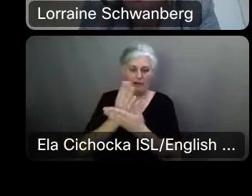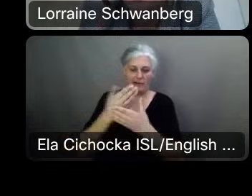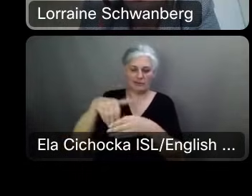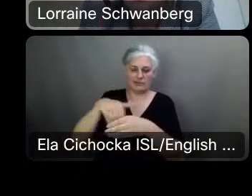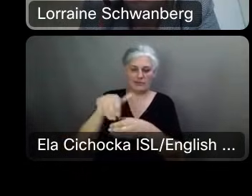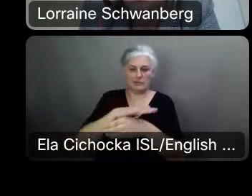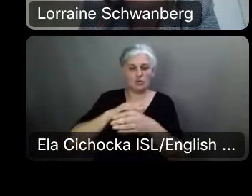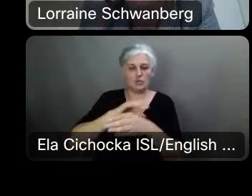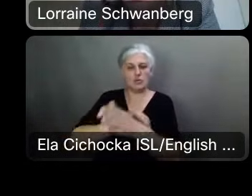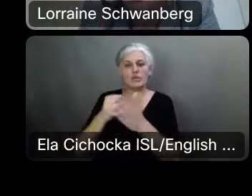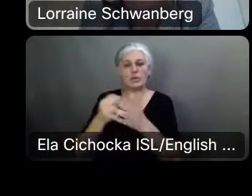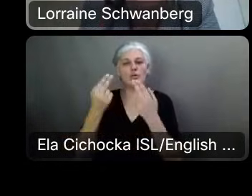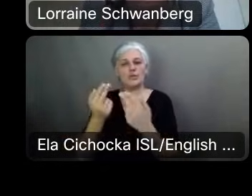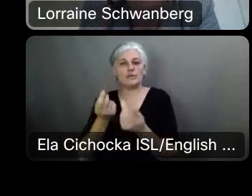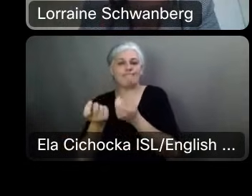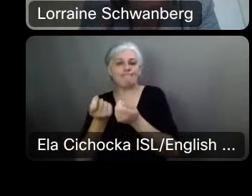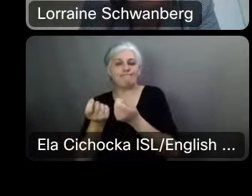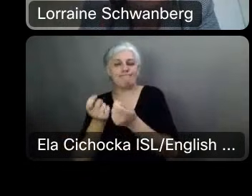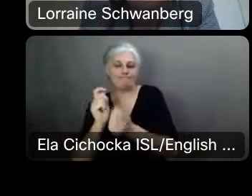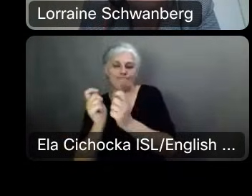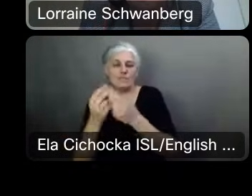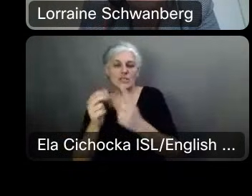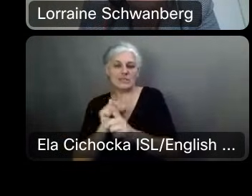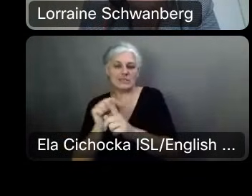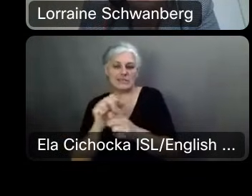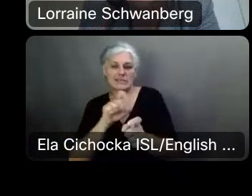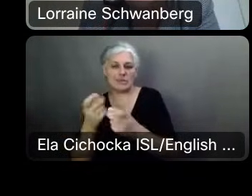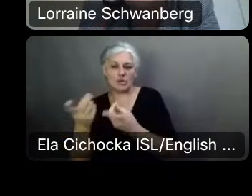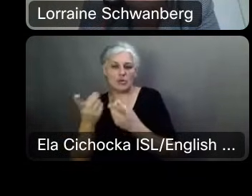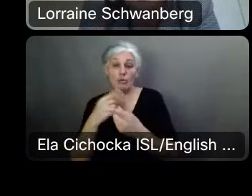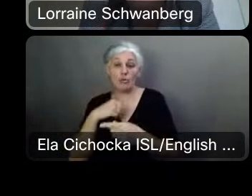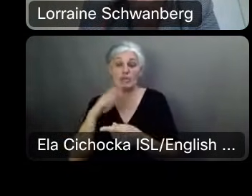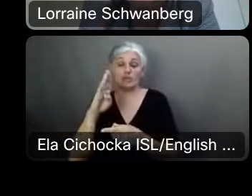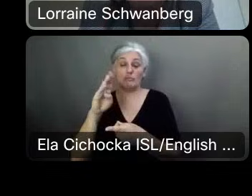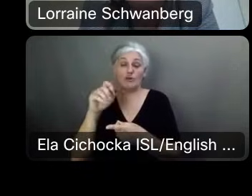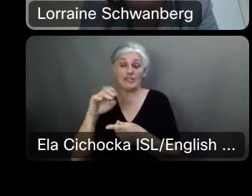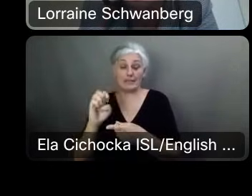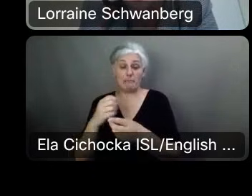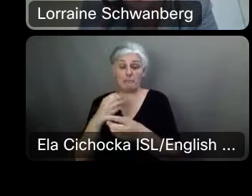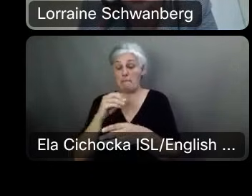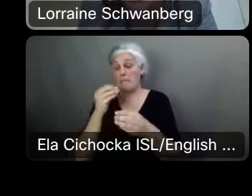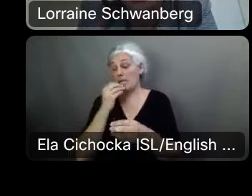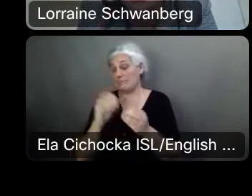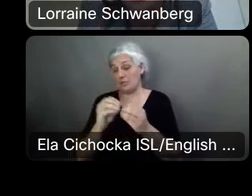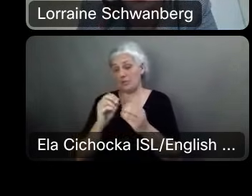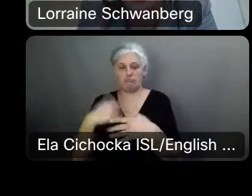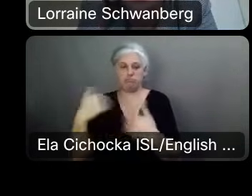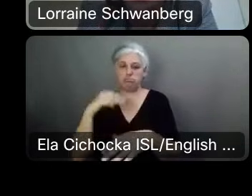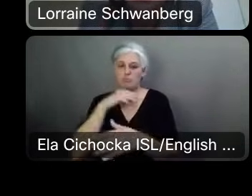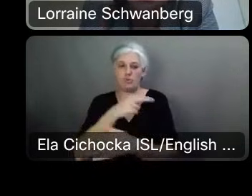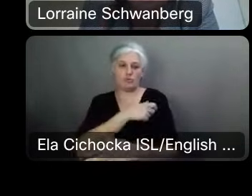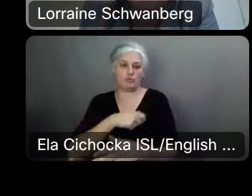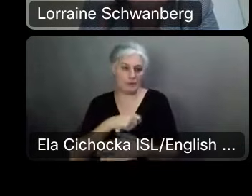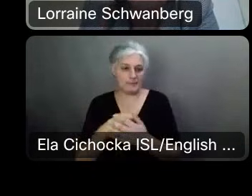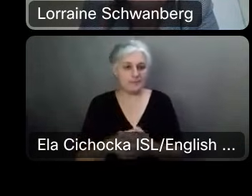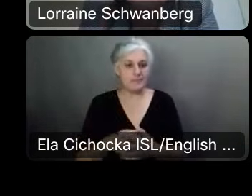work to do in that space, but again, really seen as an invaluable role. We have been very fortunate in the HSE